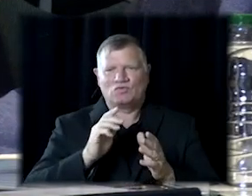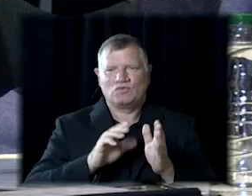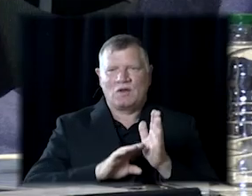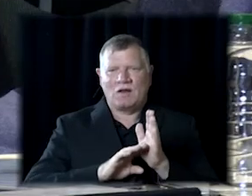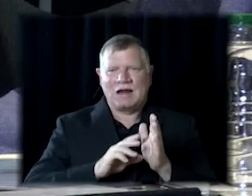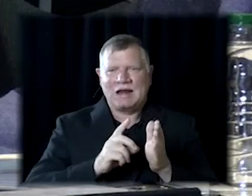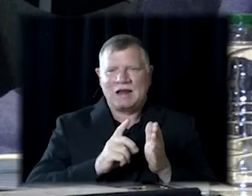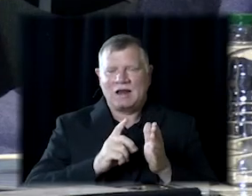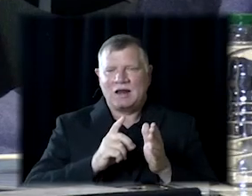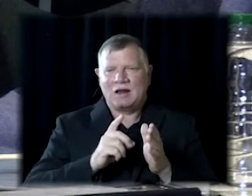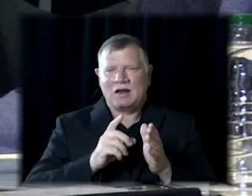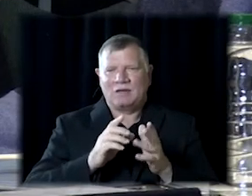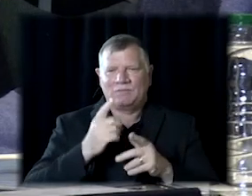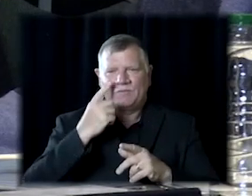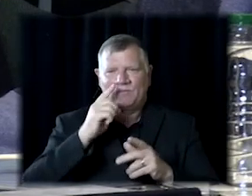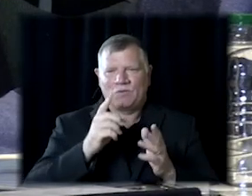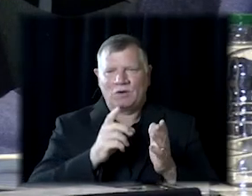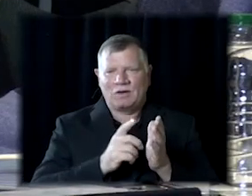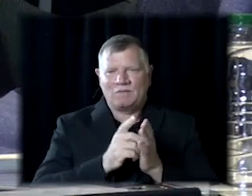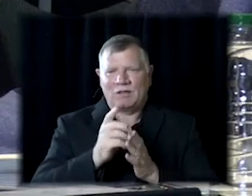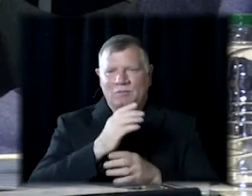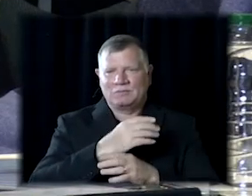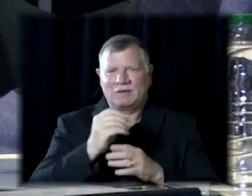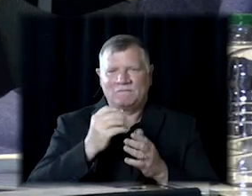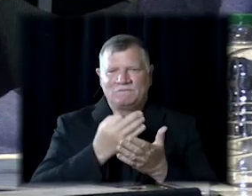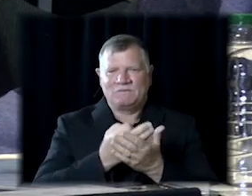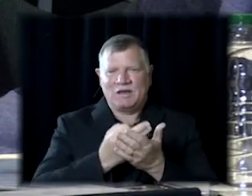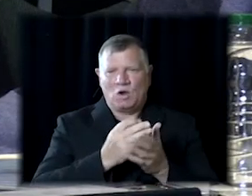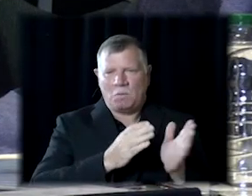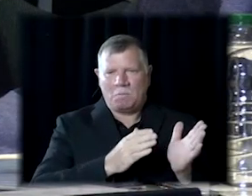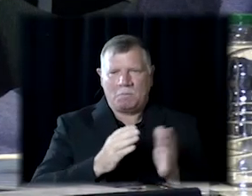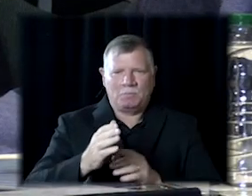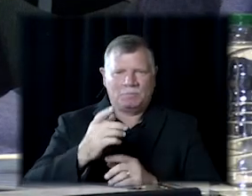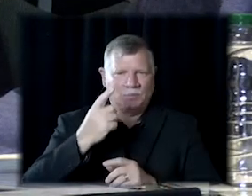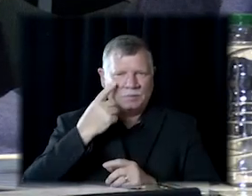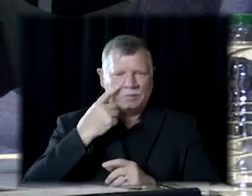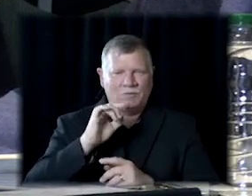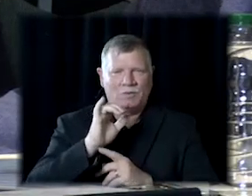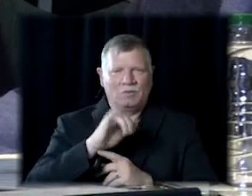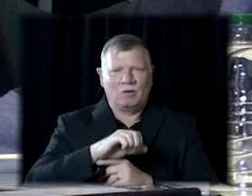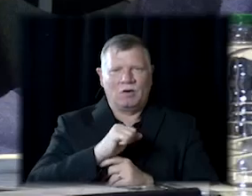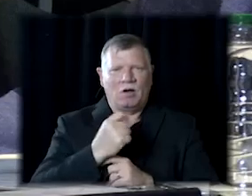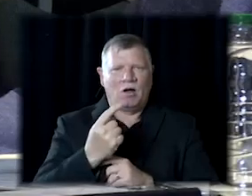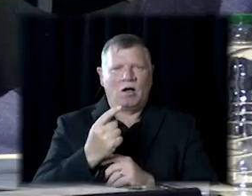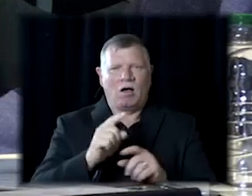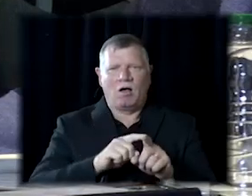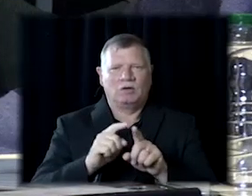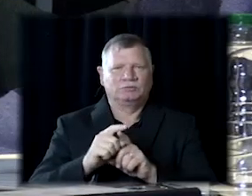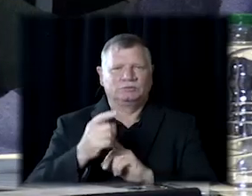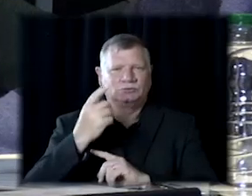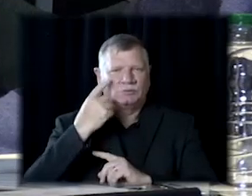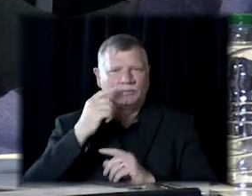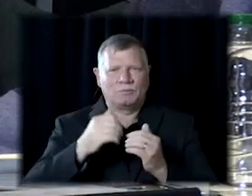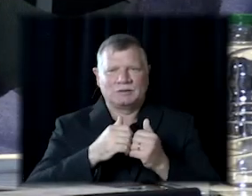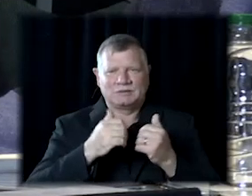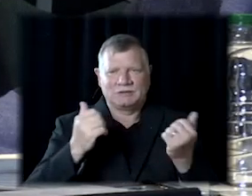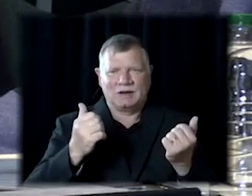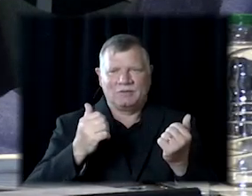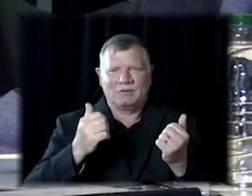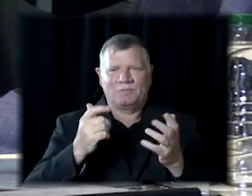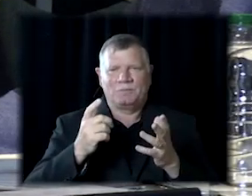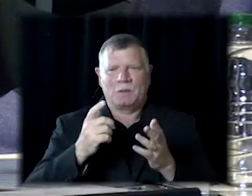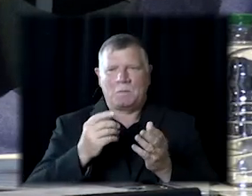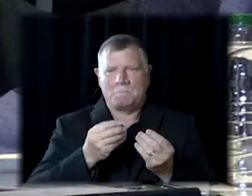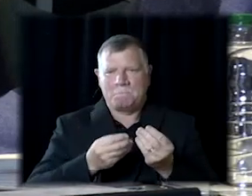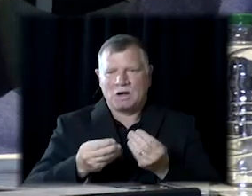such instrumentality fiscal plan. And two, such covered territorial instrumentality shall also submit a separate